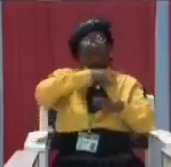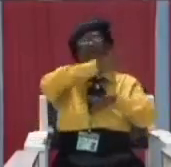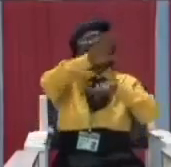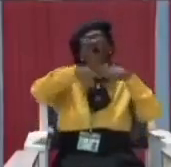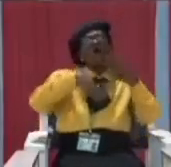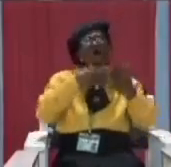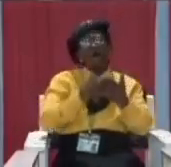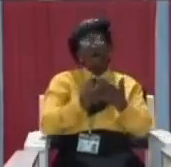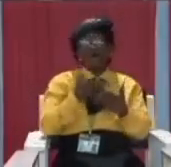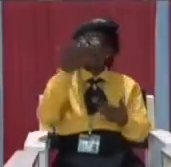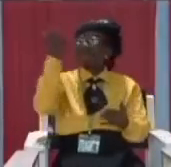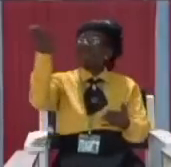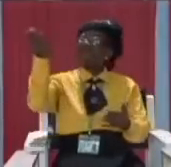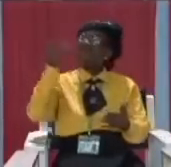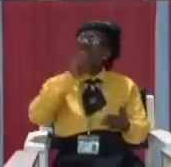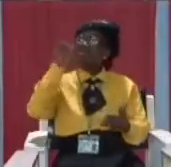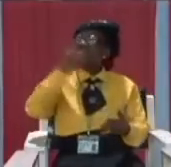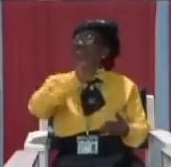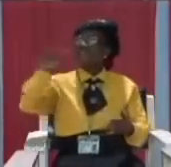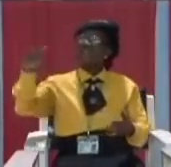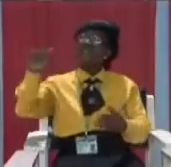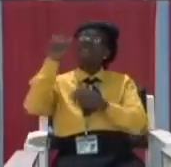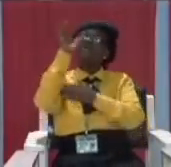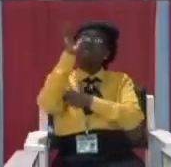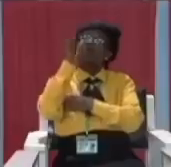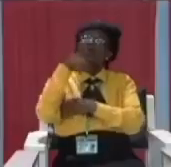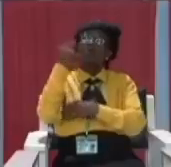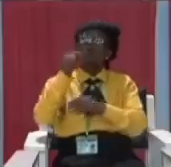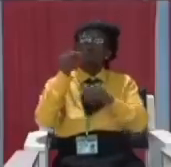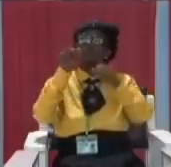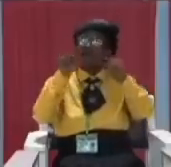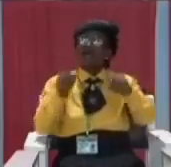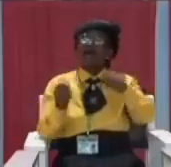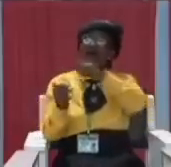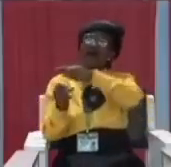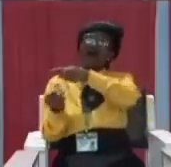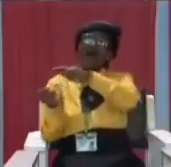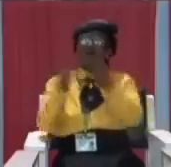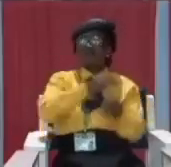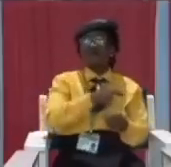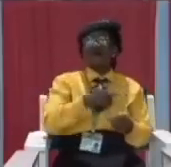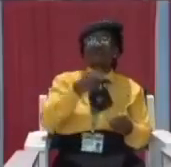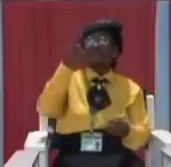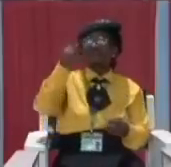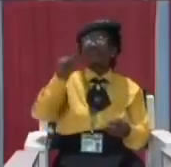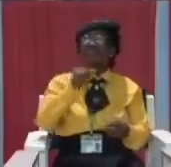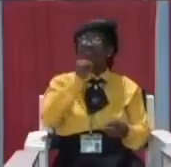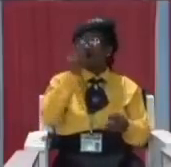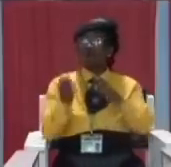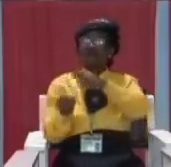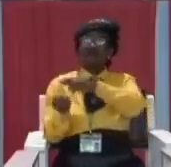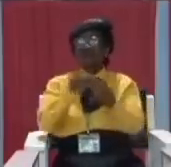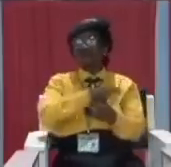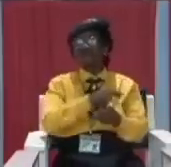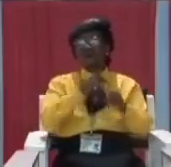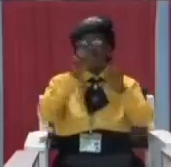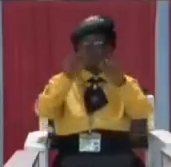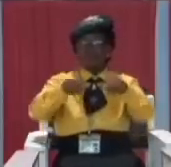There is a God who can reverse the irreversible. Write down your